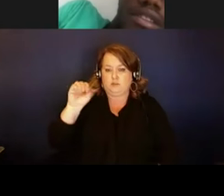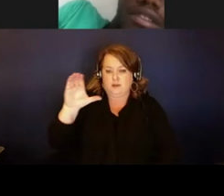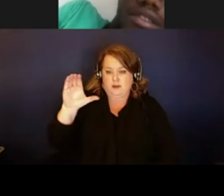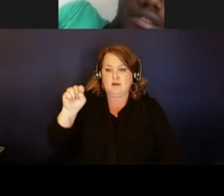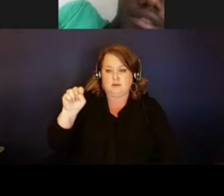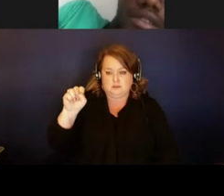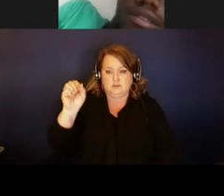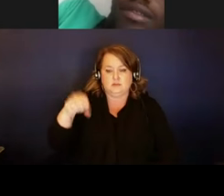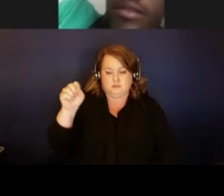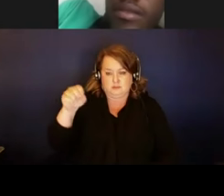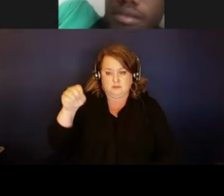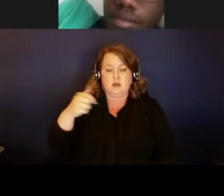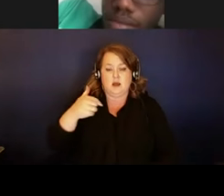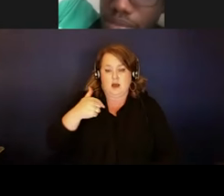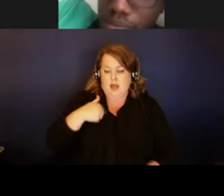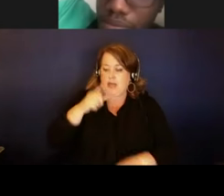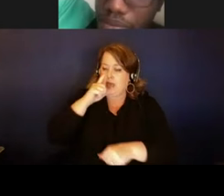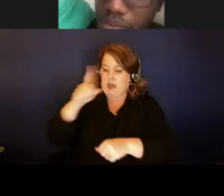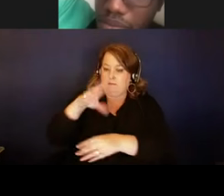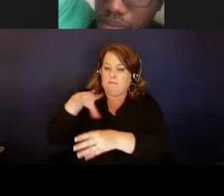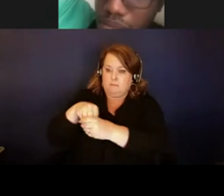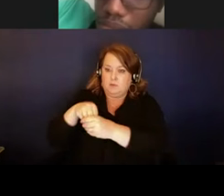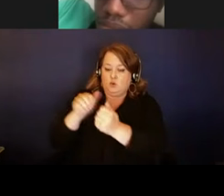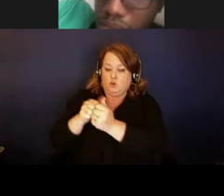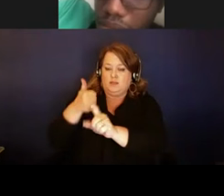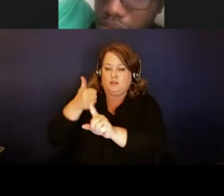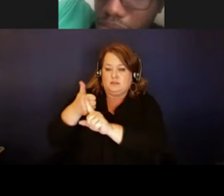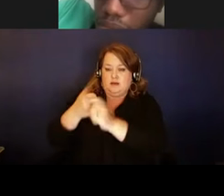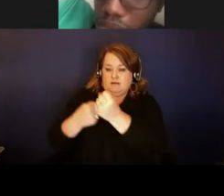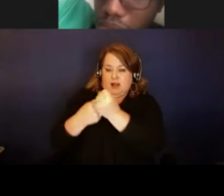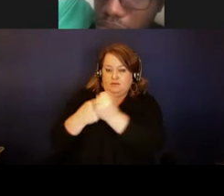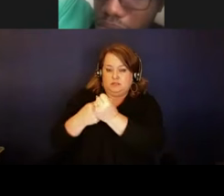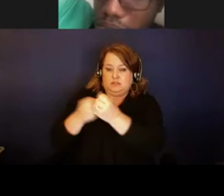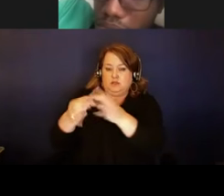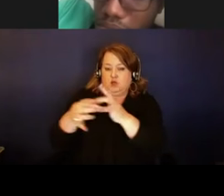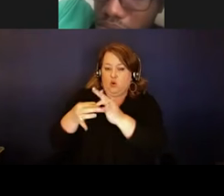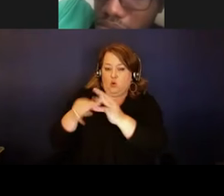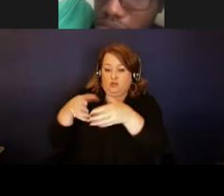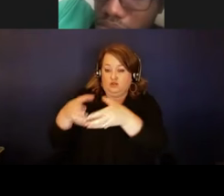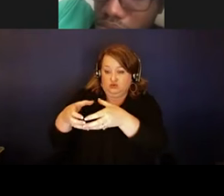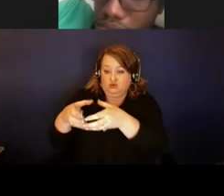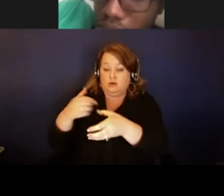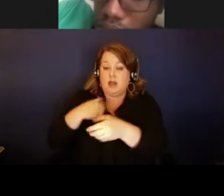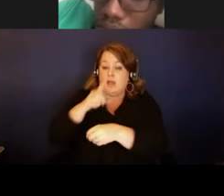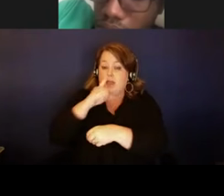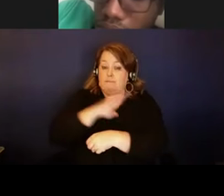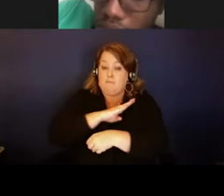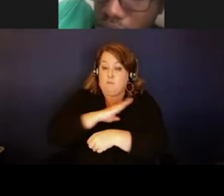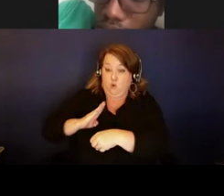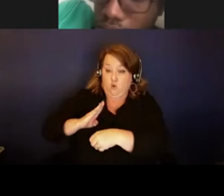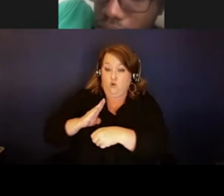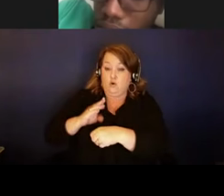So I'm a part of the Self-Advocacy Coalition. I'm a board member of